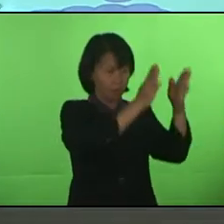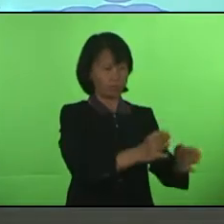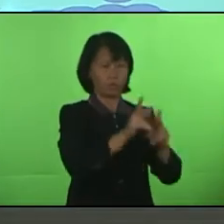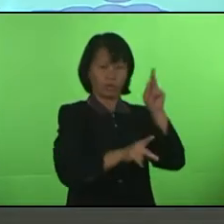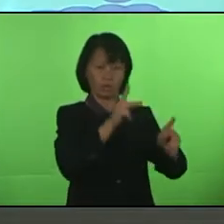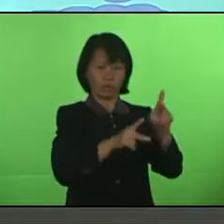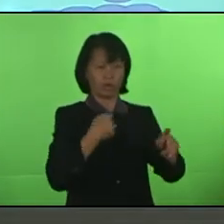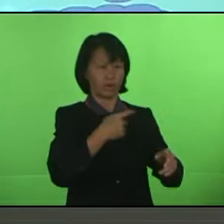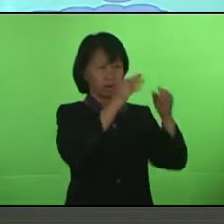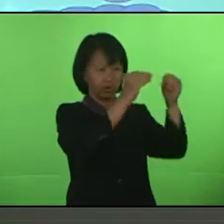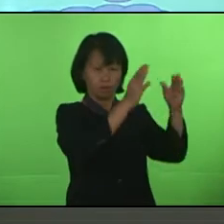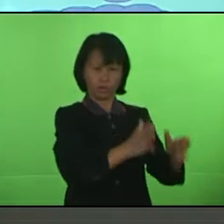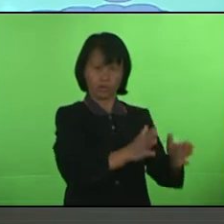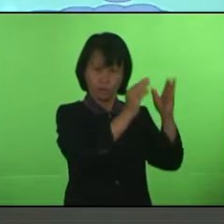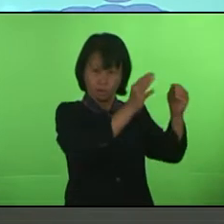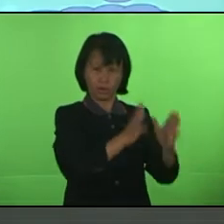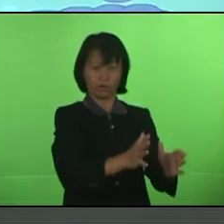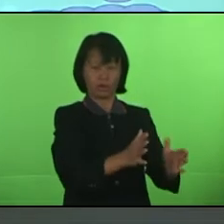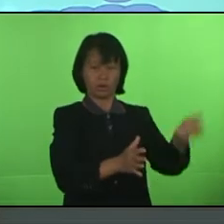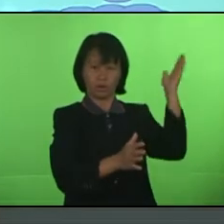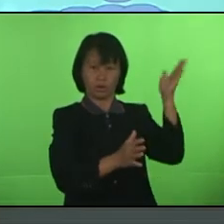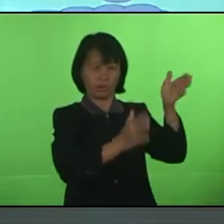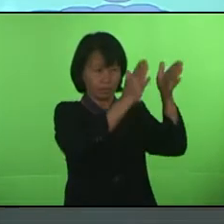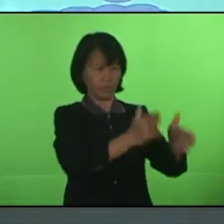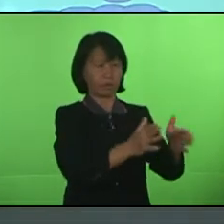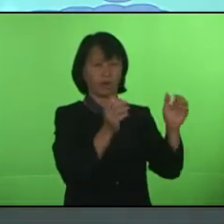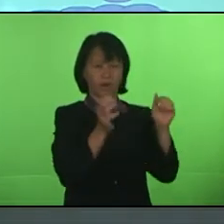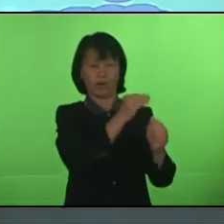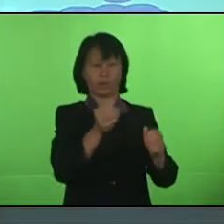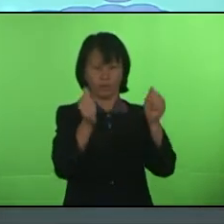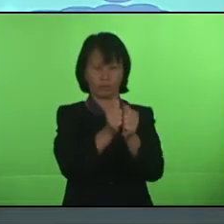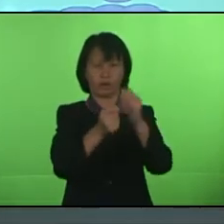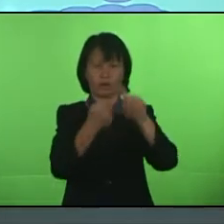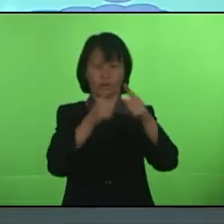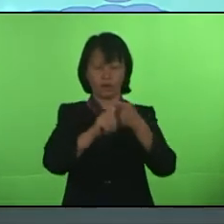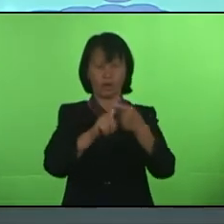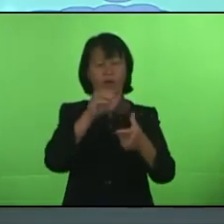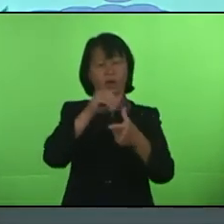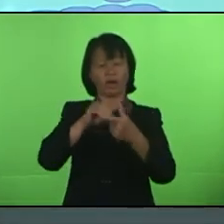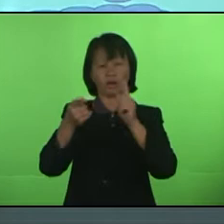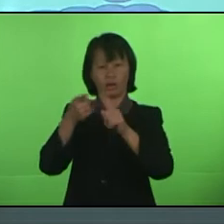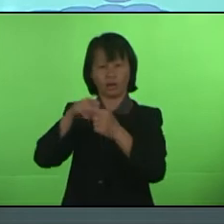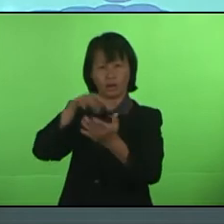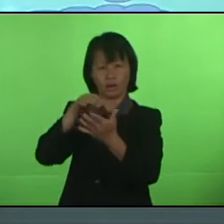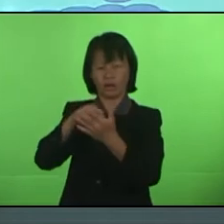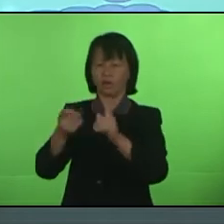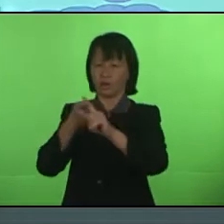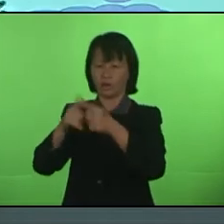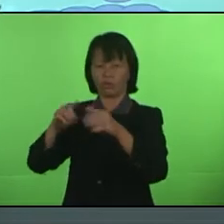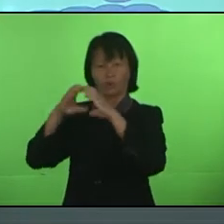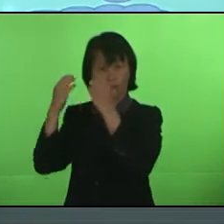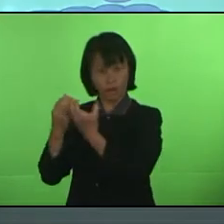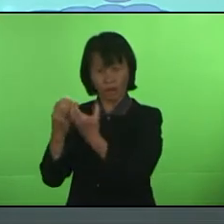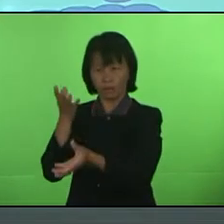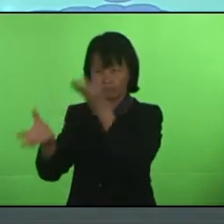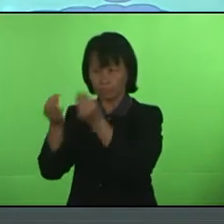with our tutors, not only with our tutors, but also with our friends, our colleagues, our classmates, for